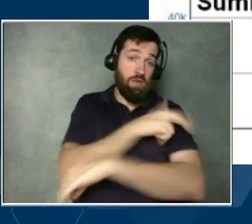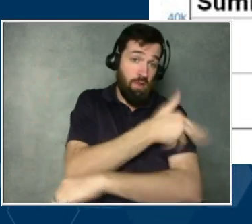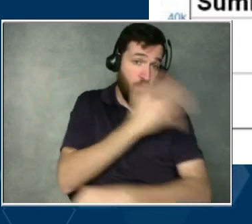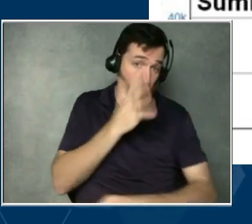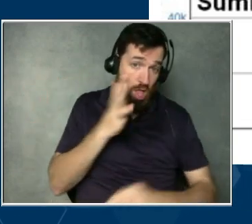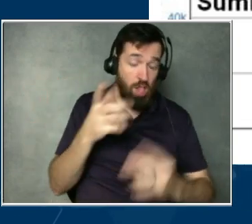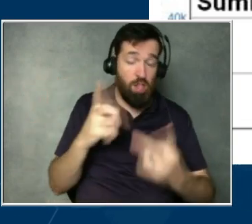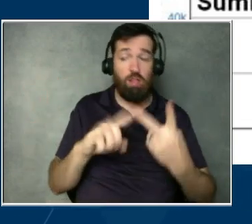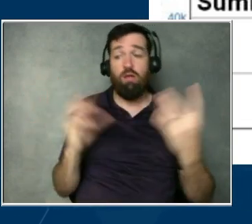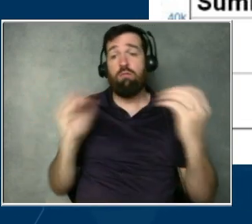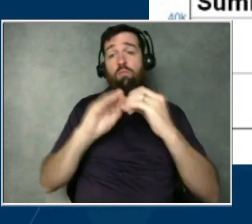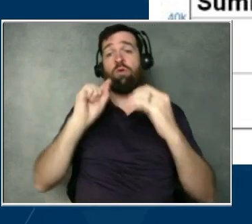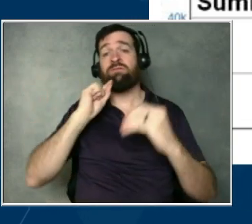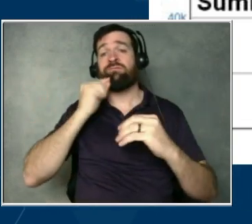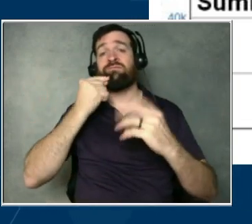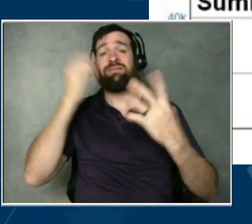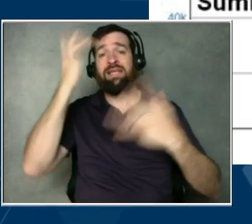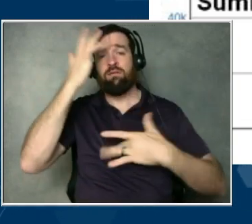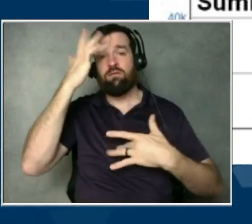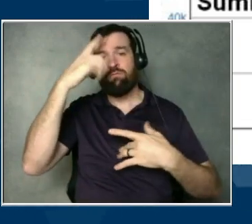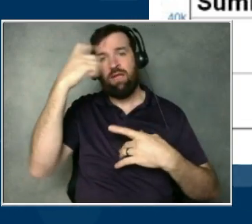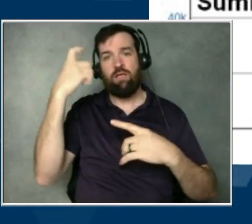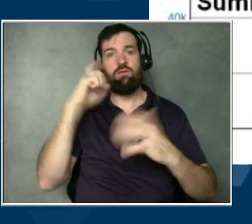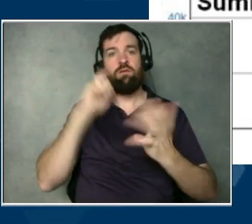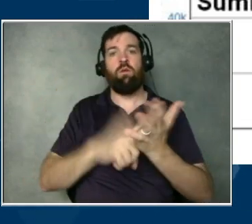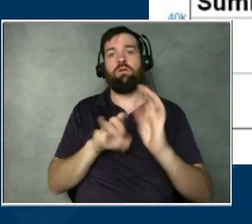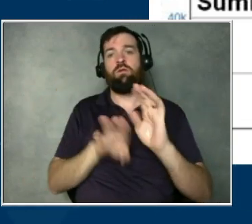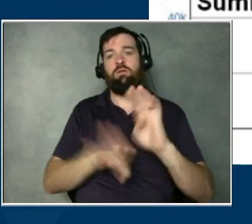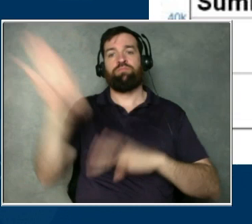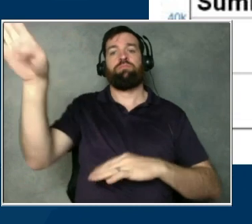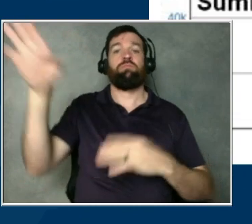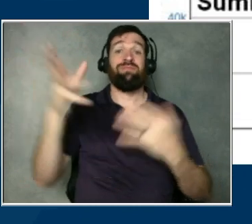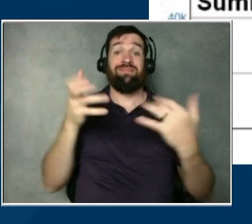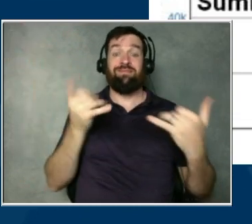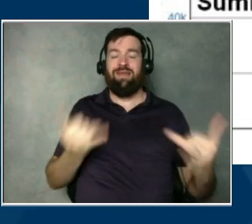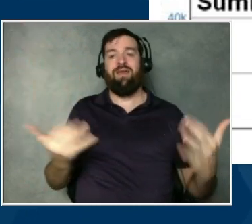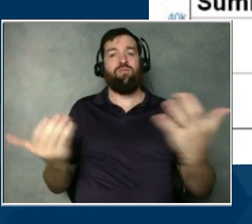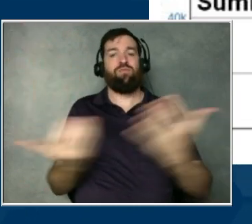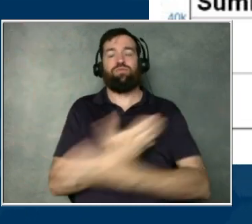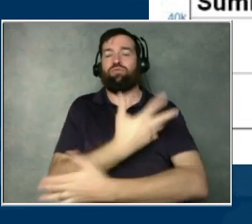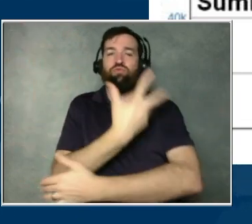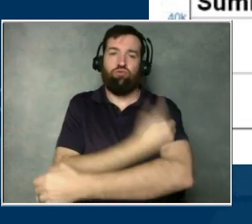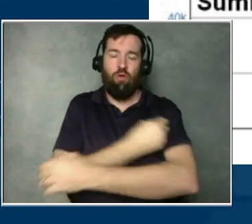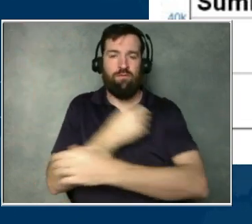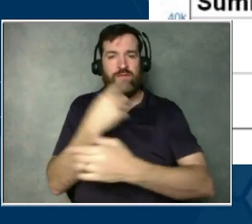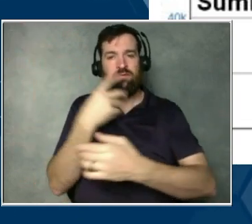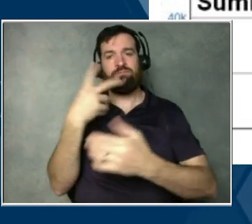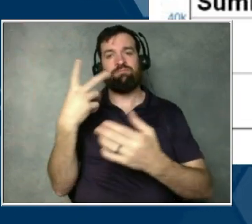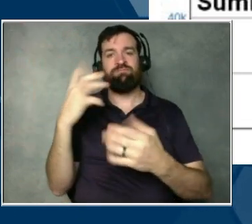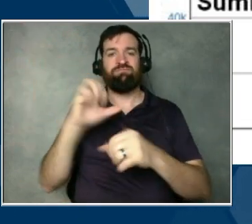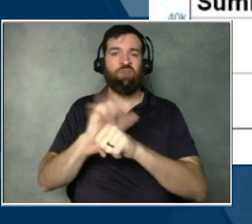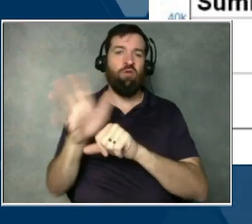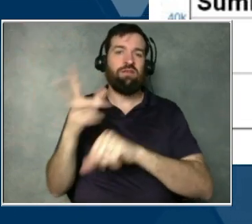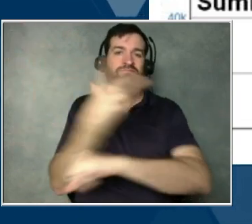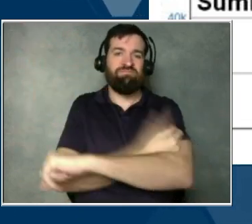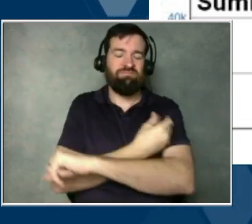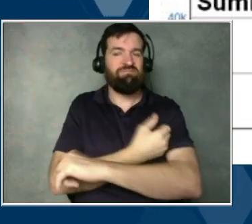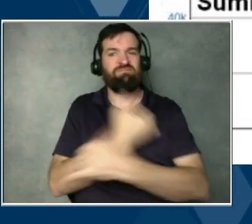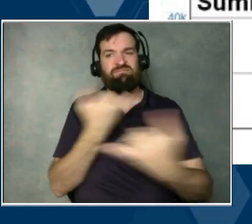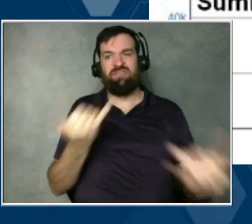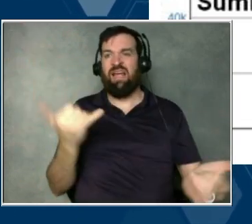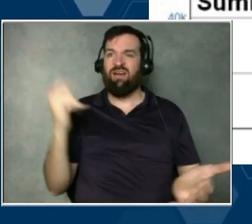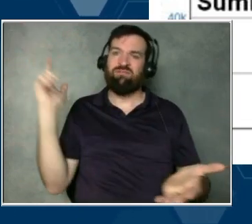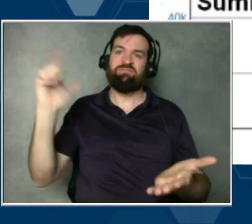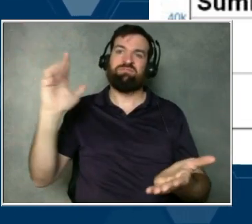illness, because we saw that curve rising. And we see the new COVID vaccinations week by week at a really remarkable low now for the first time in